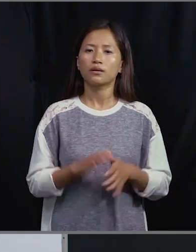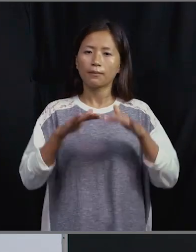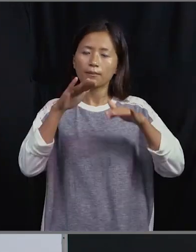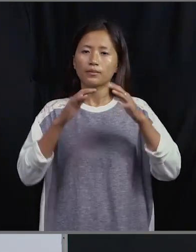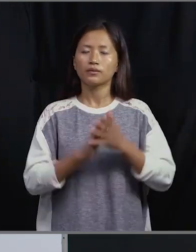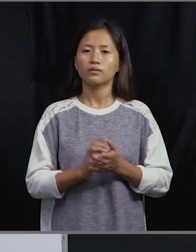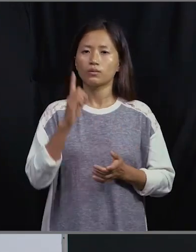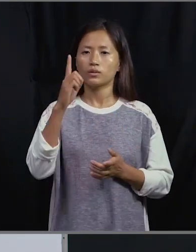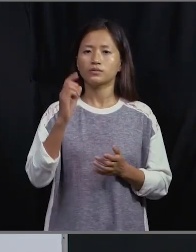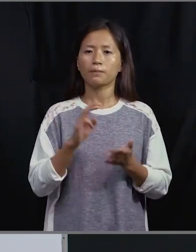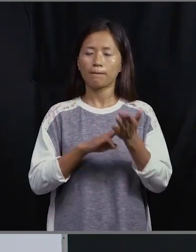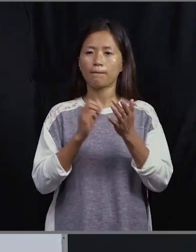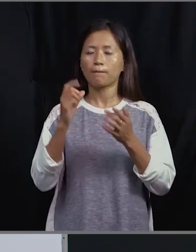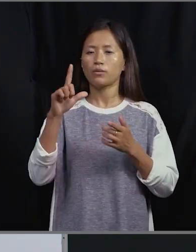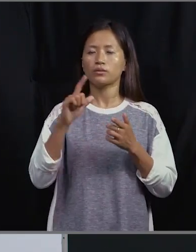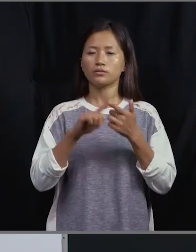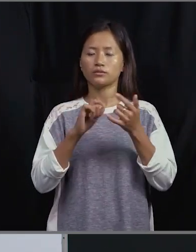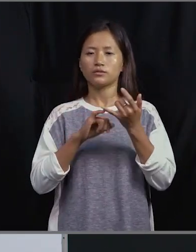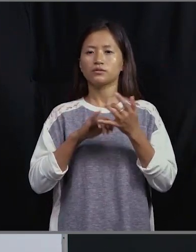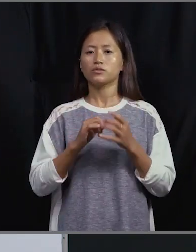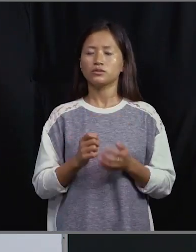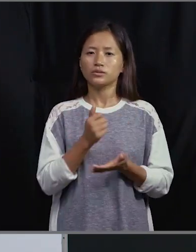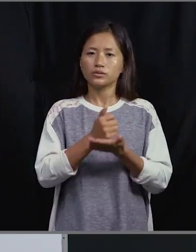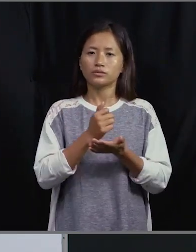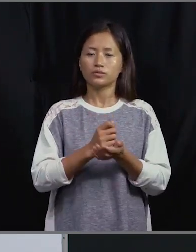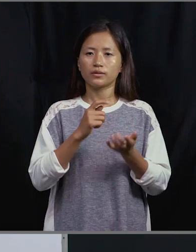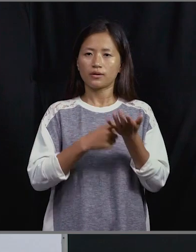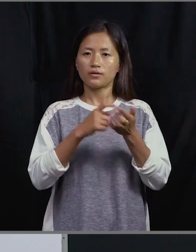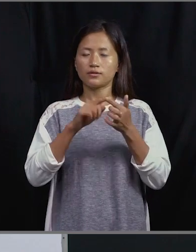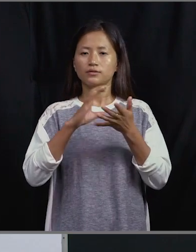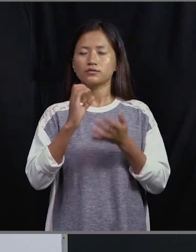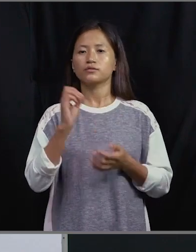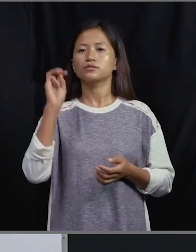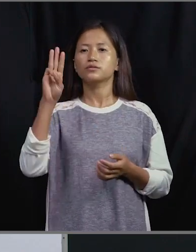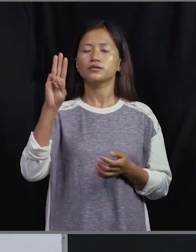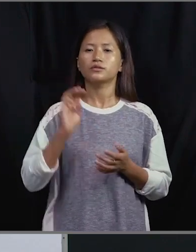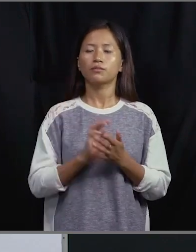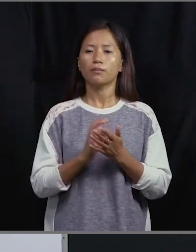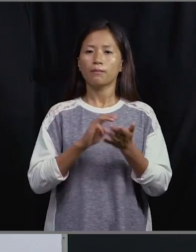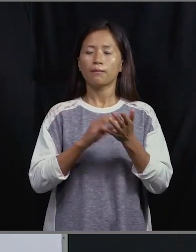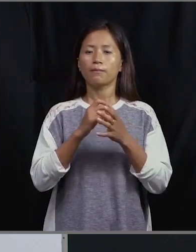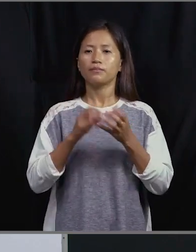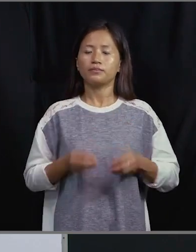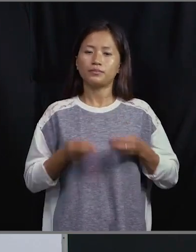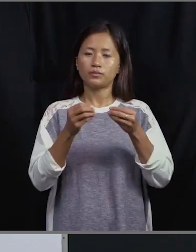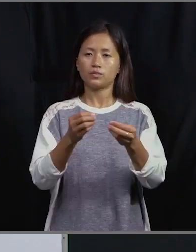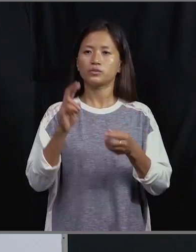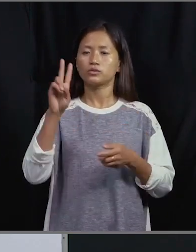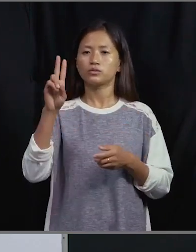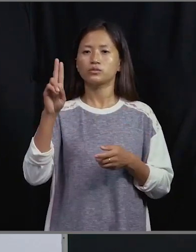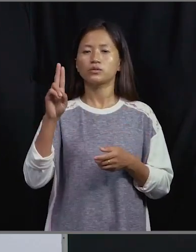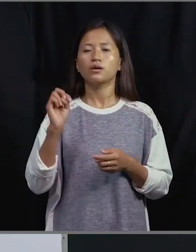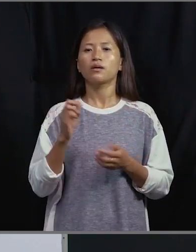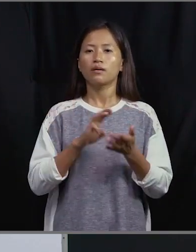1 mole of nitrogen should react with 3 moles of hydrogen to give 2 moles